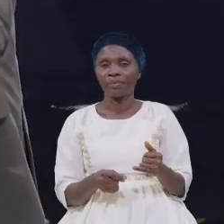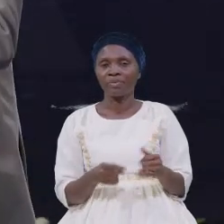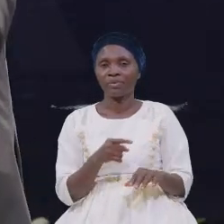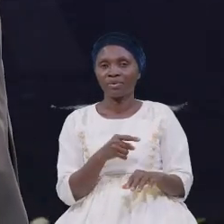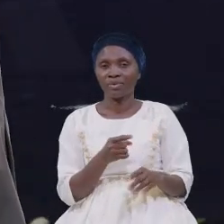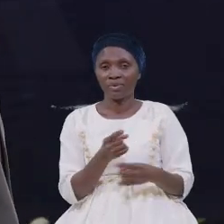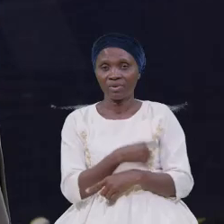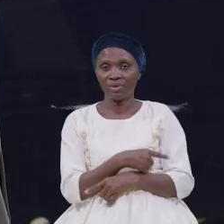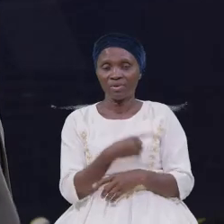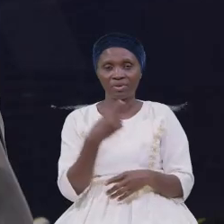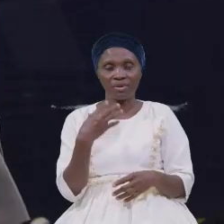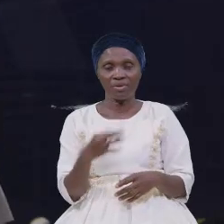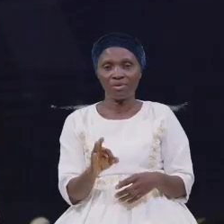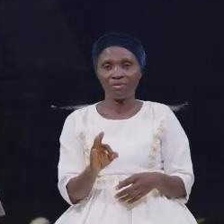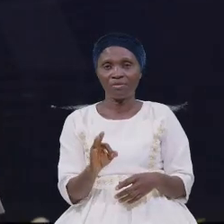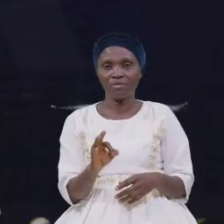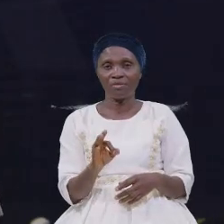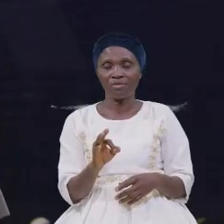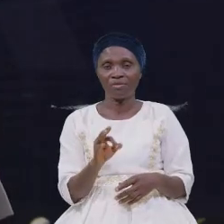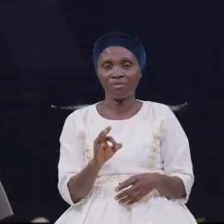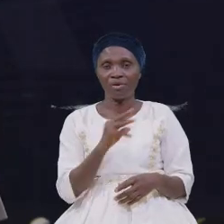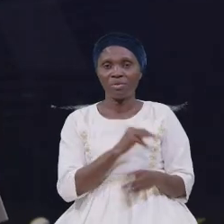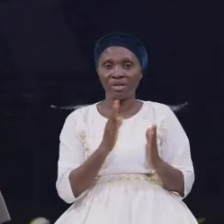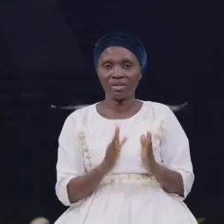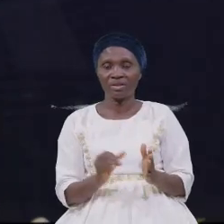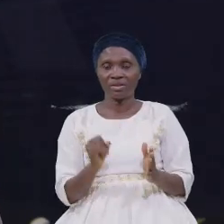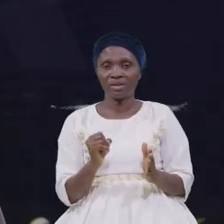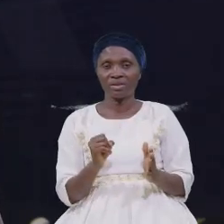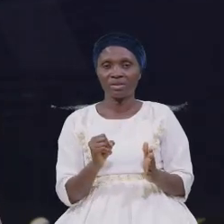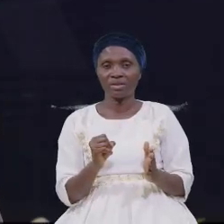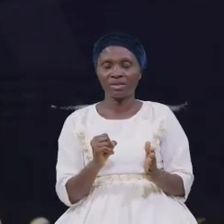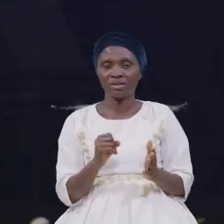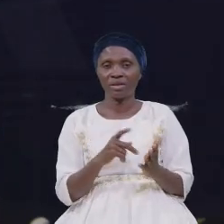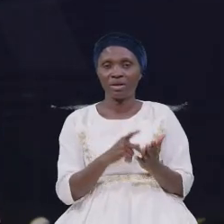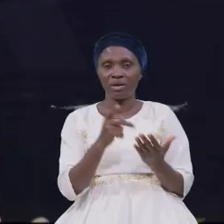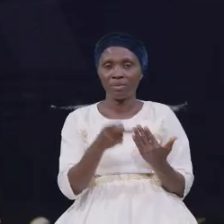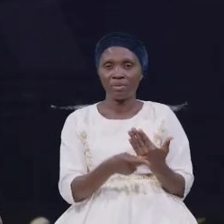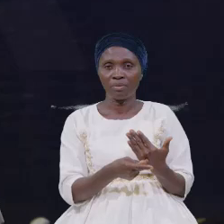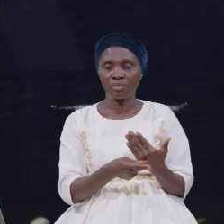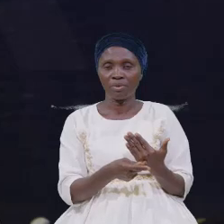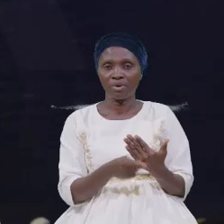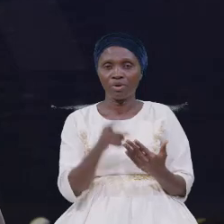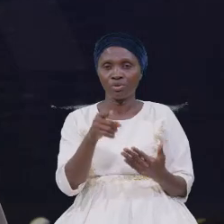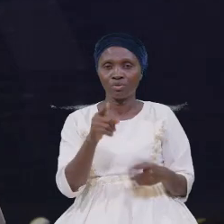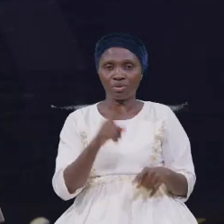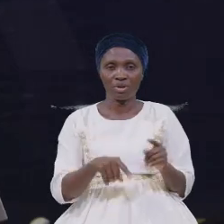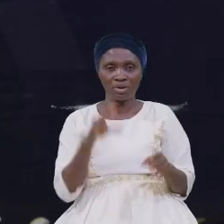You cannot miss it. Today was great. Tomorrow will be